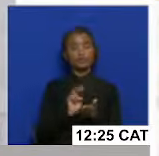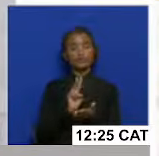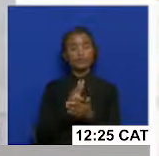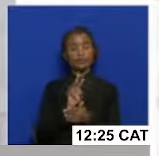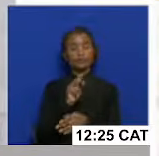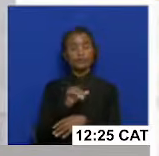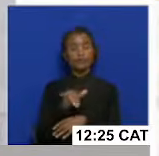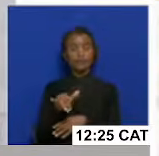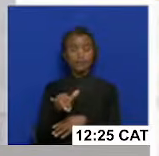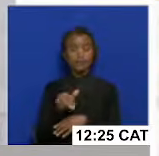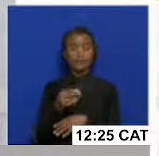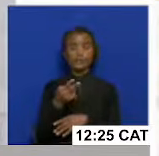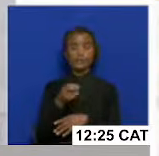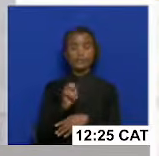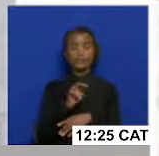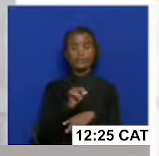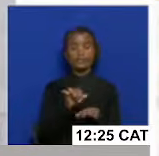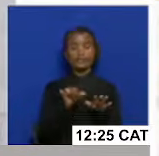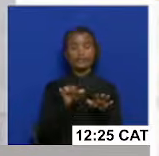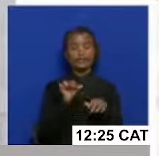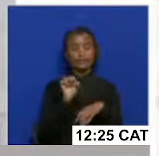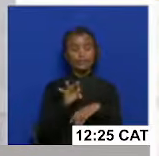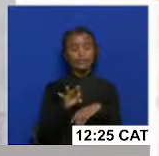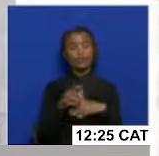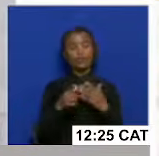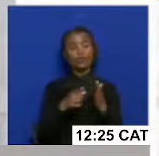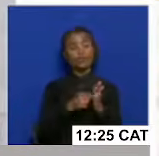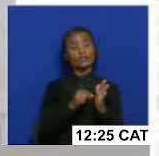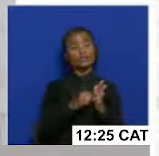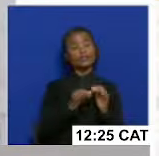per agreed with Kershaw and Mackenzie. You see that?